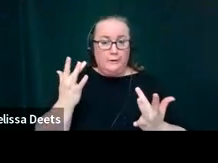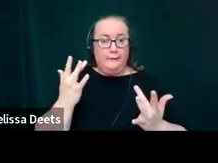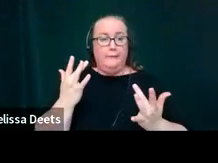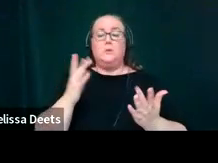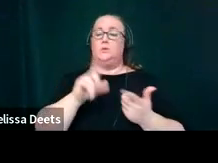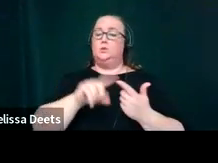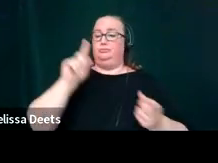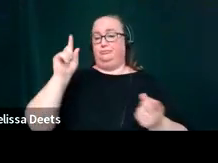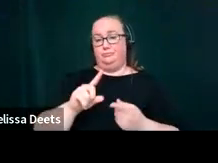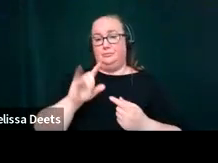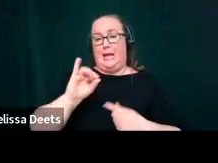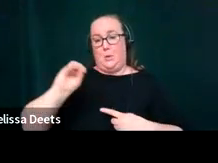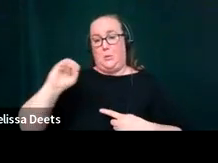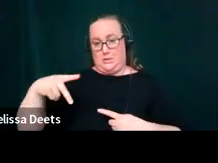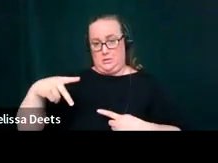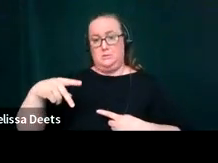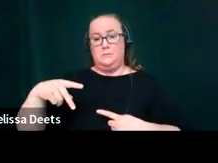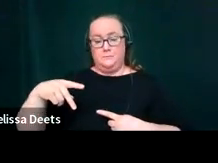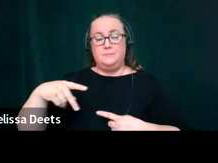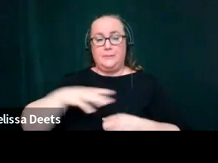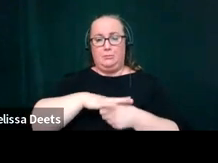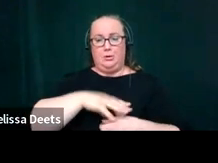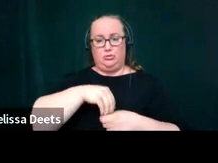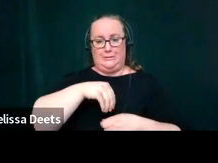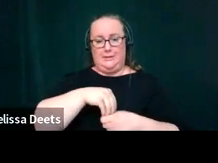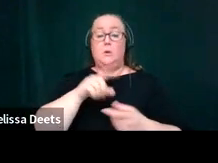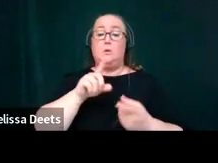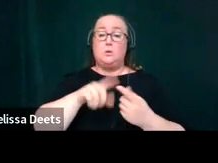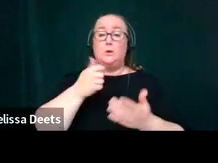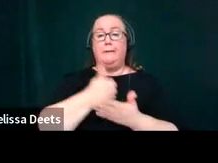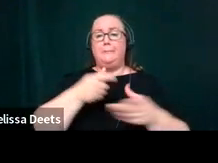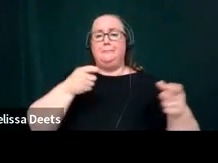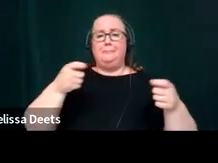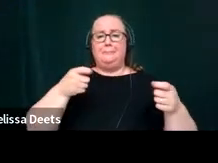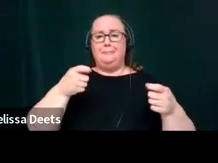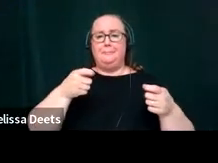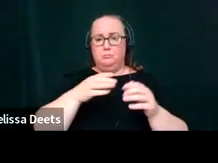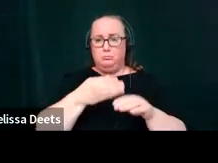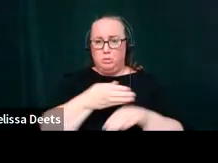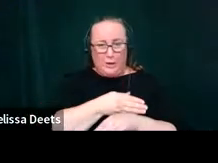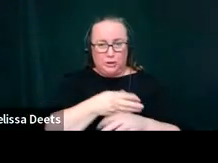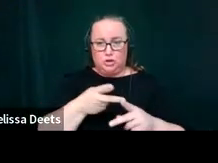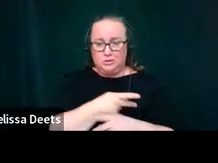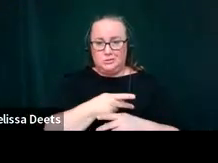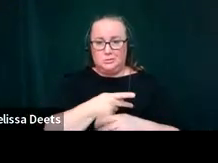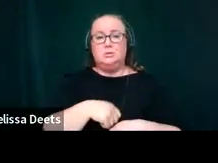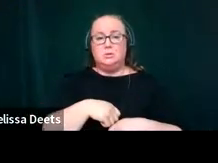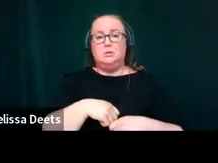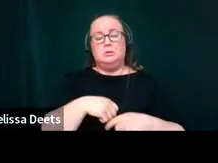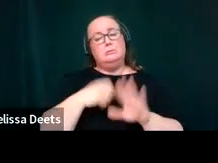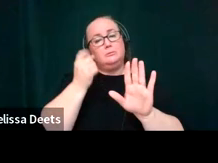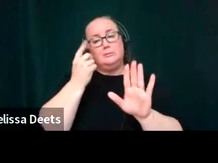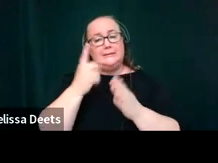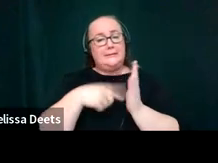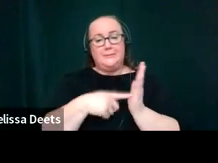or IOP, and mitigate disease progression. However, this doesn't work for everyone because some